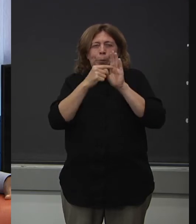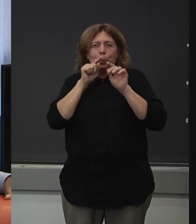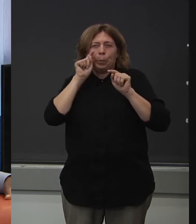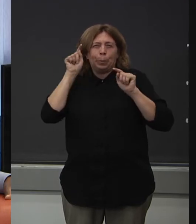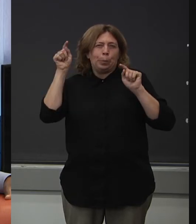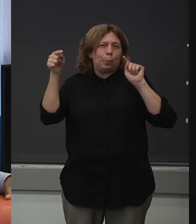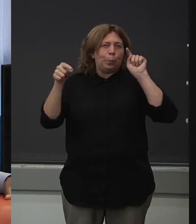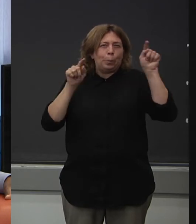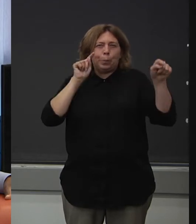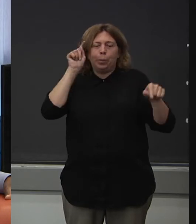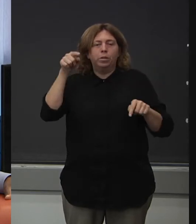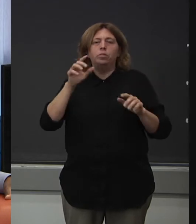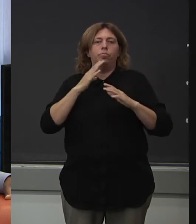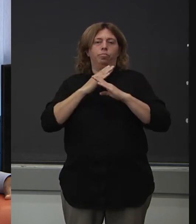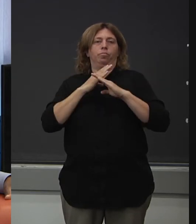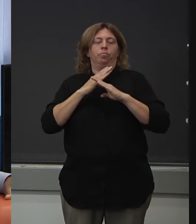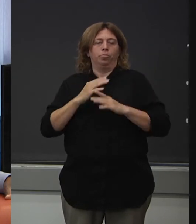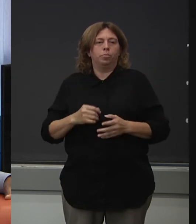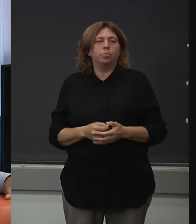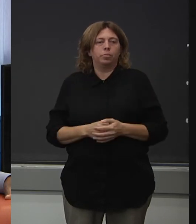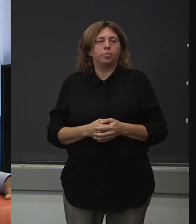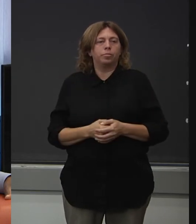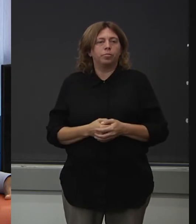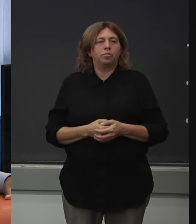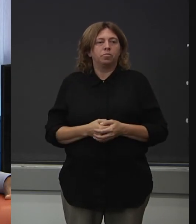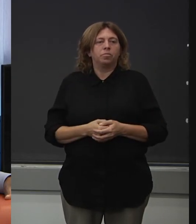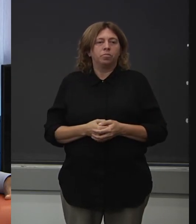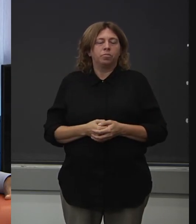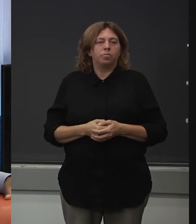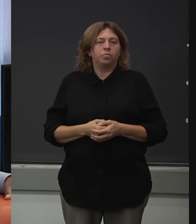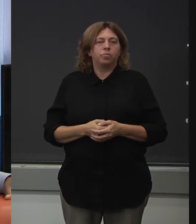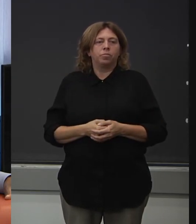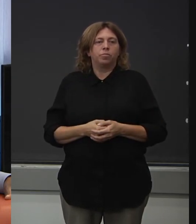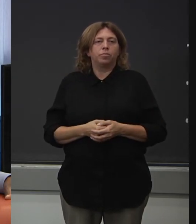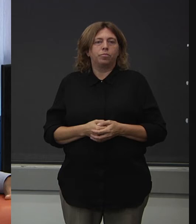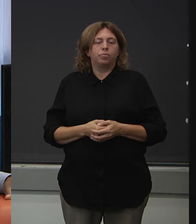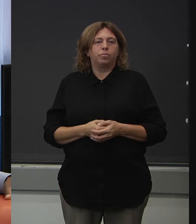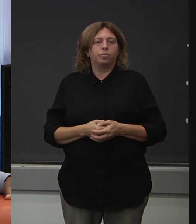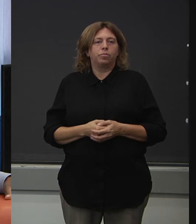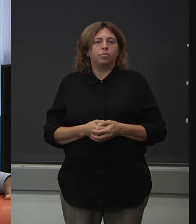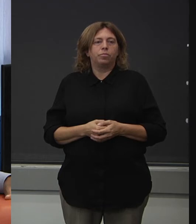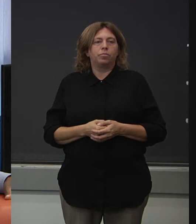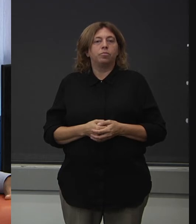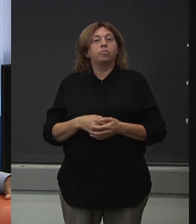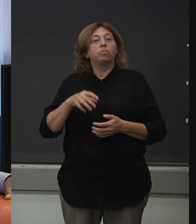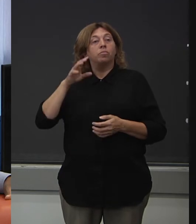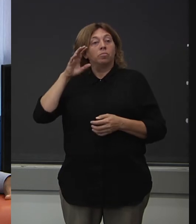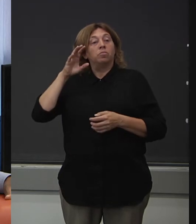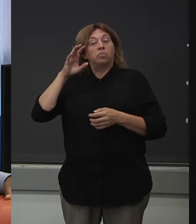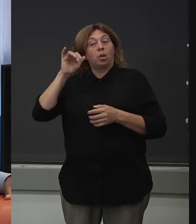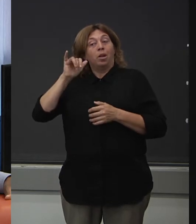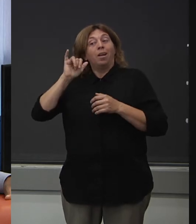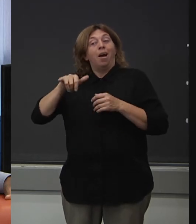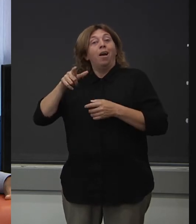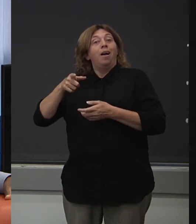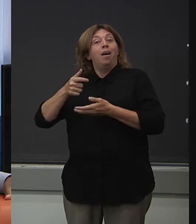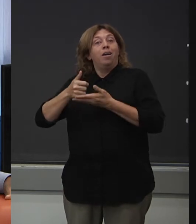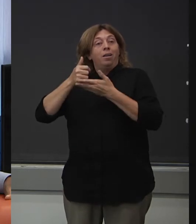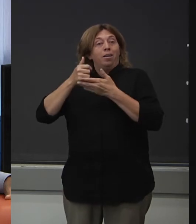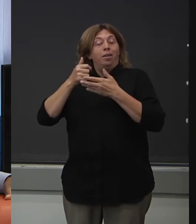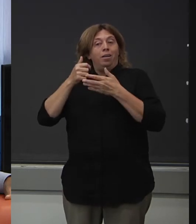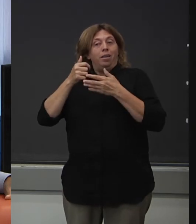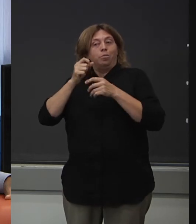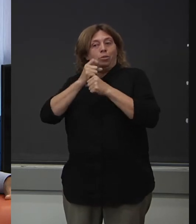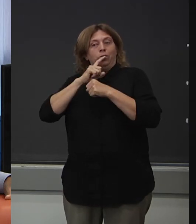coming out, and you must also ensure that you're able to breathe while you're wearing the mask. There